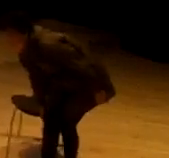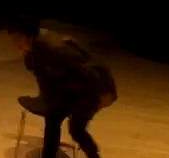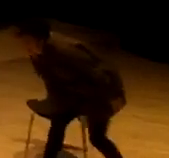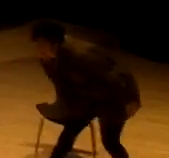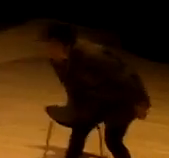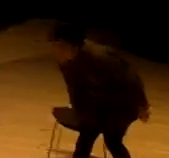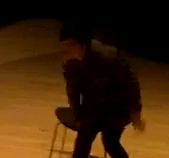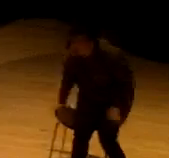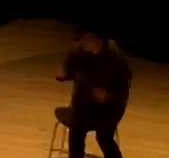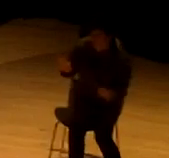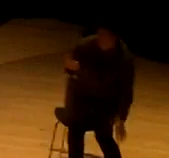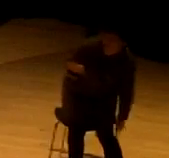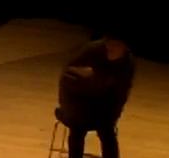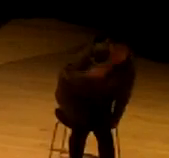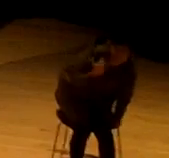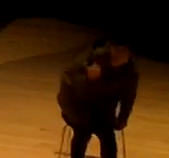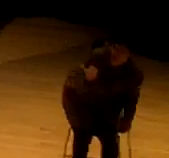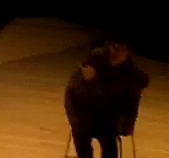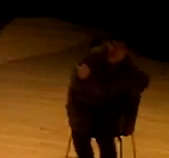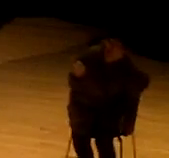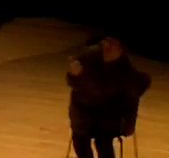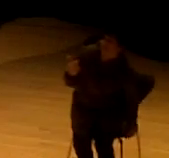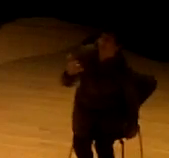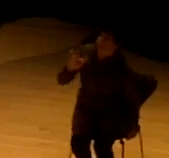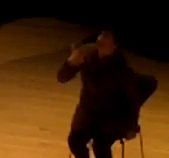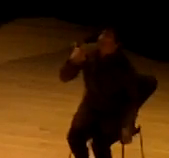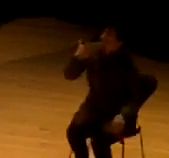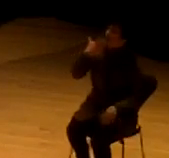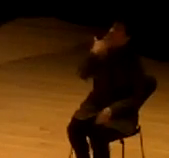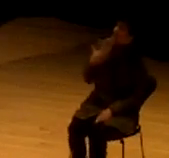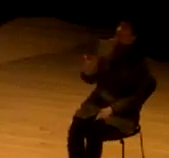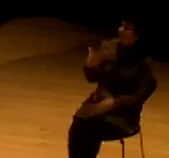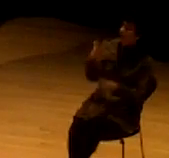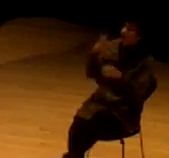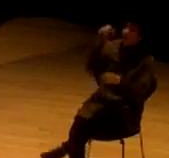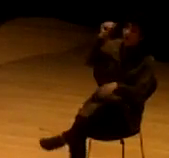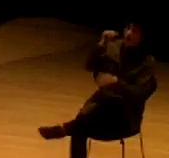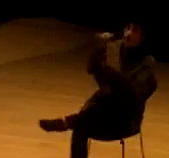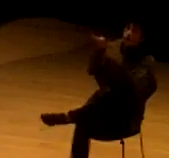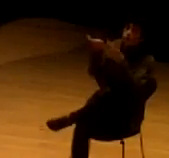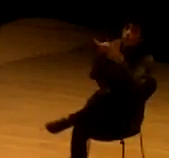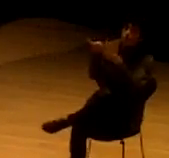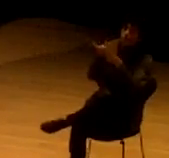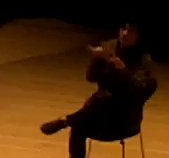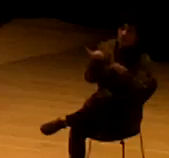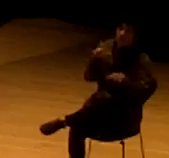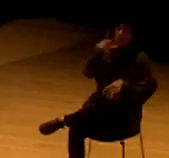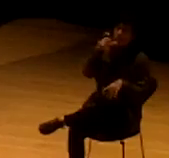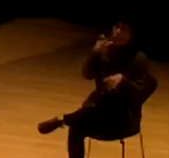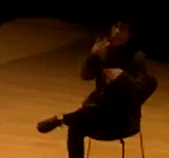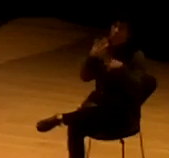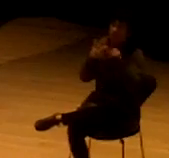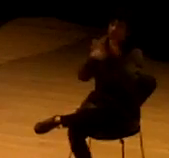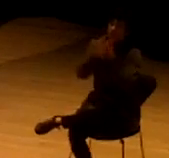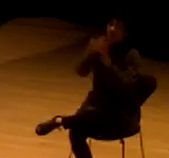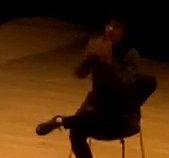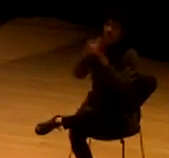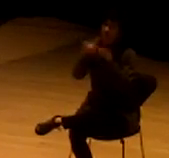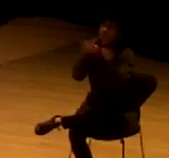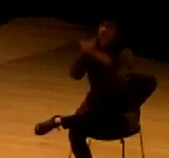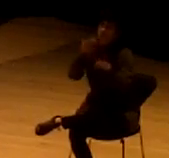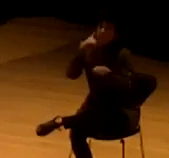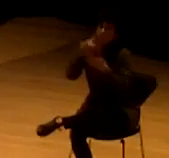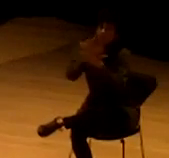Before we get started, I'm also going to take a moment to thank our audio describers who created the audio description for this film, making it